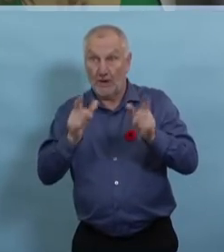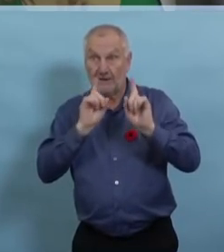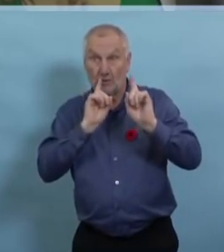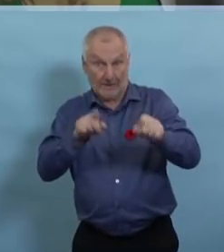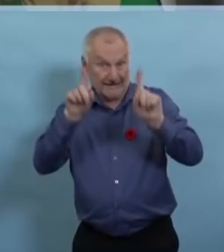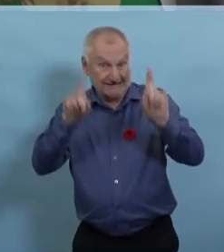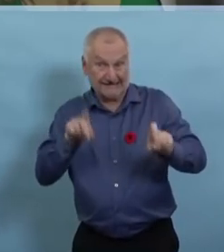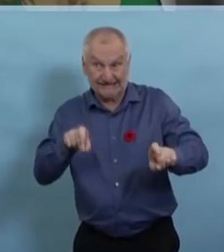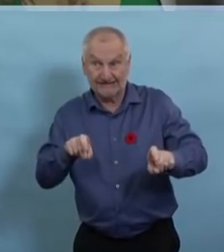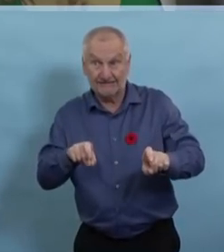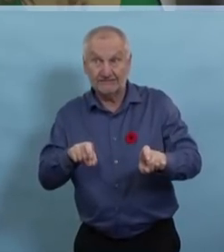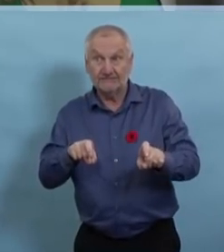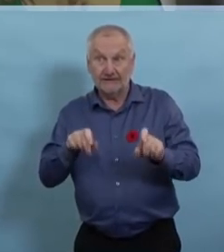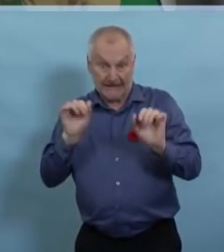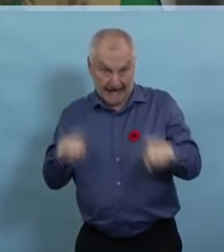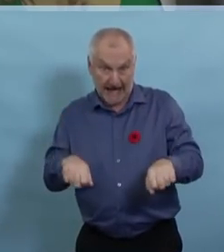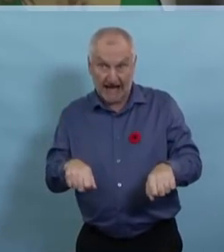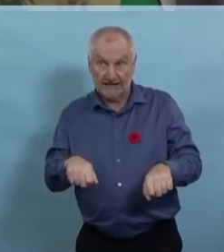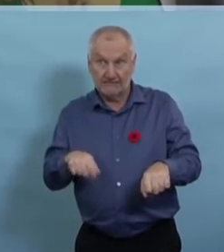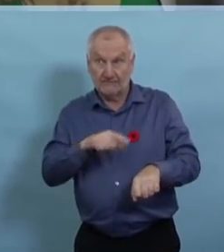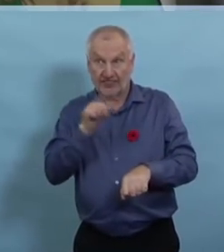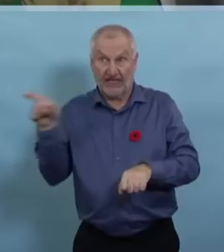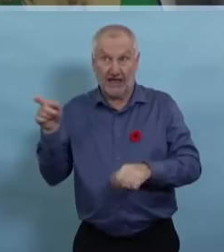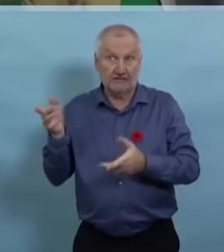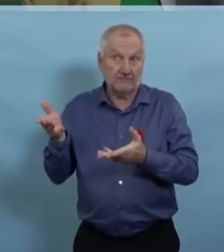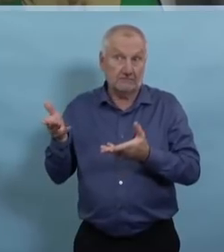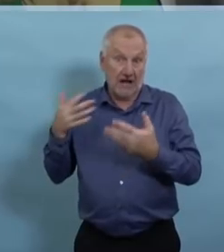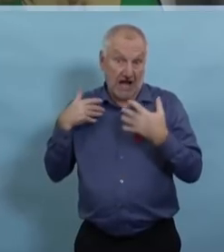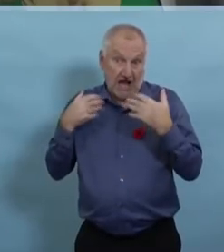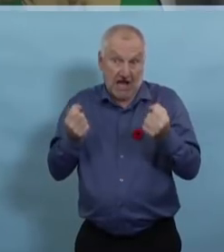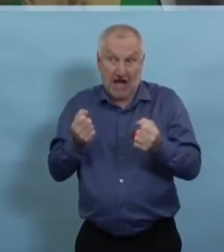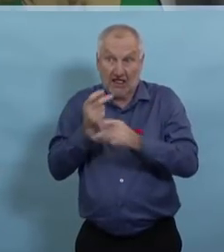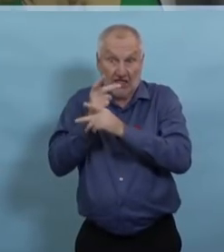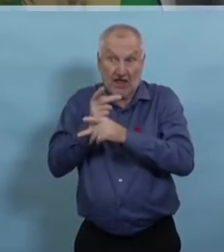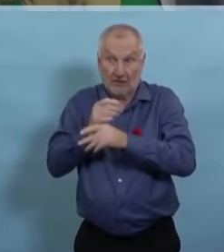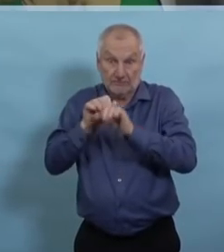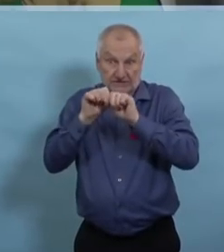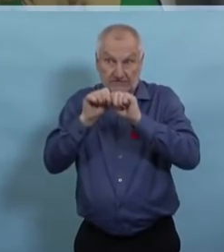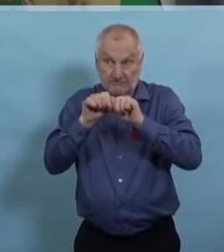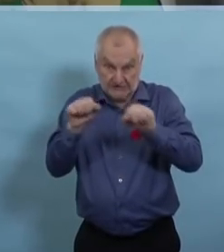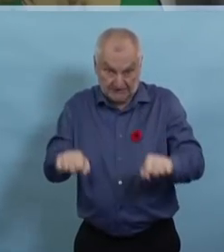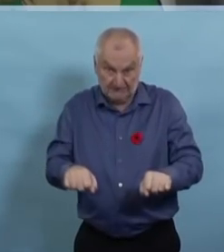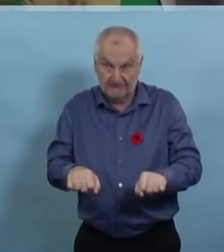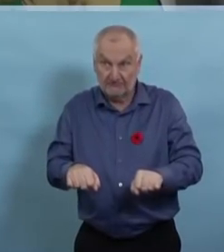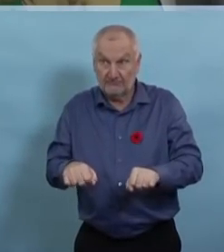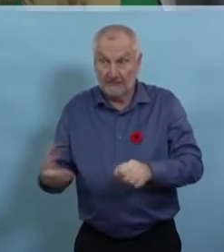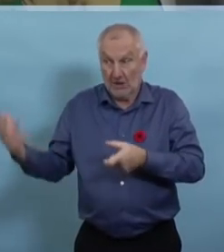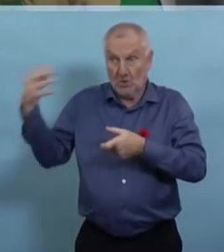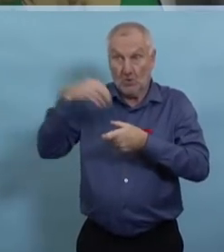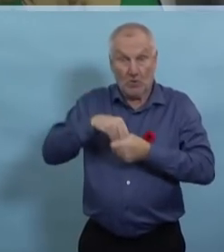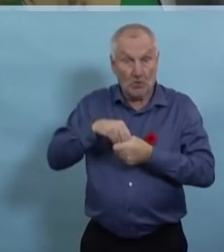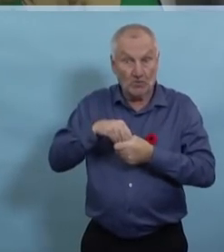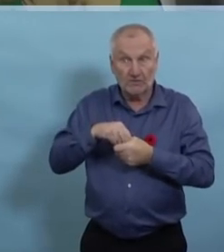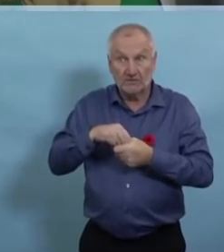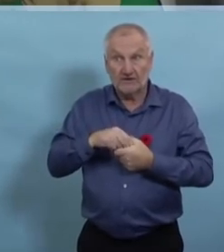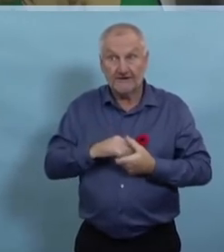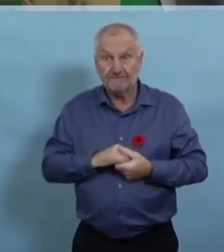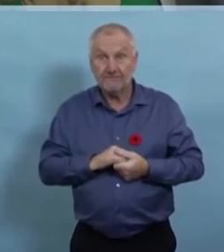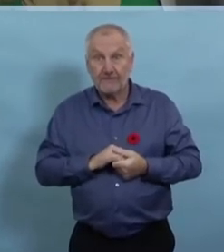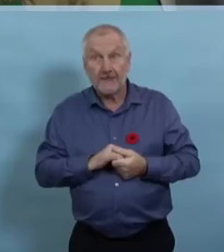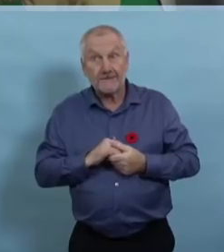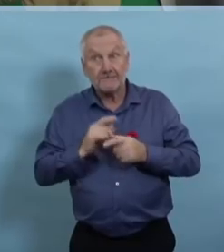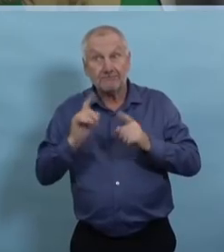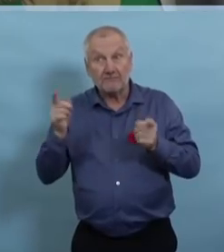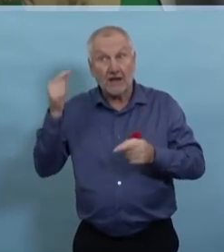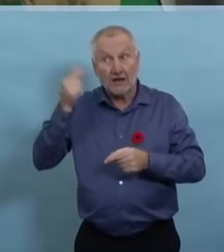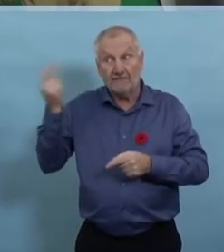critical. Clearly, that's a factor within the healthcare system as well. But there is support, you know, within in the government level